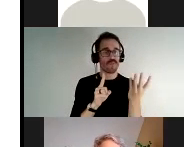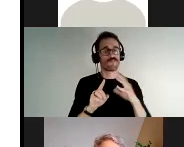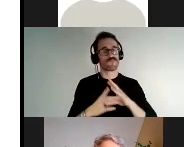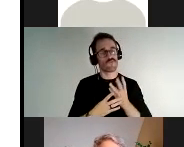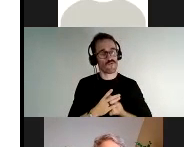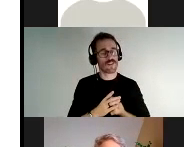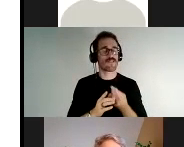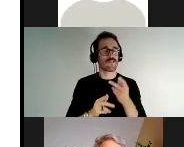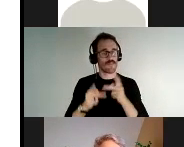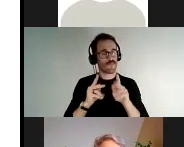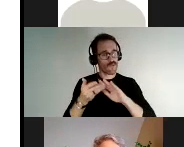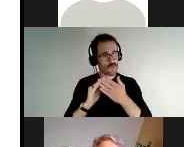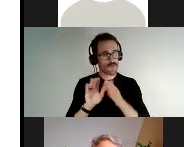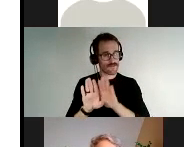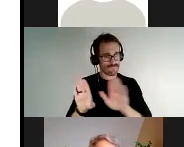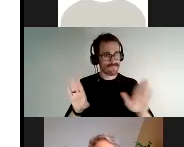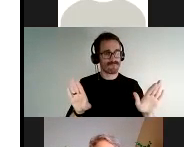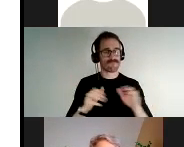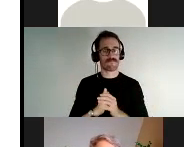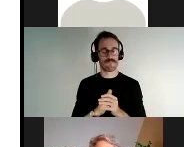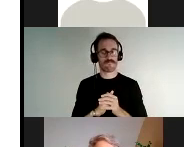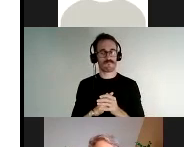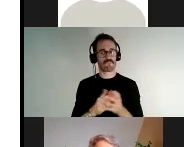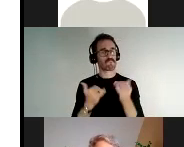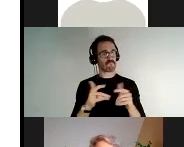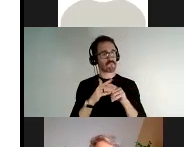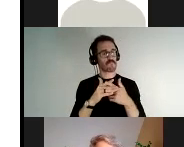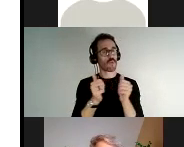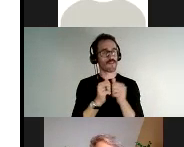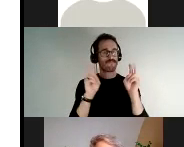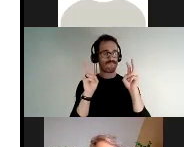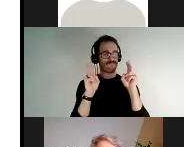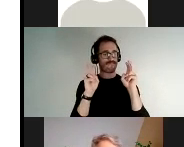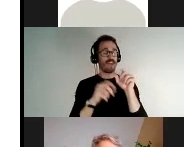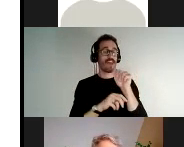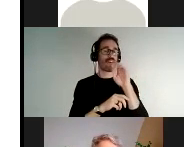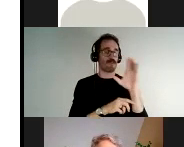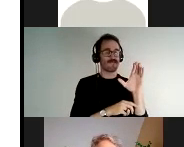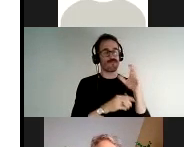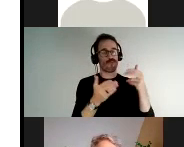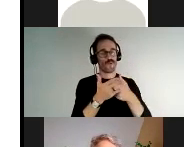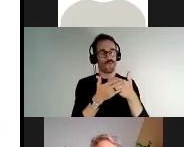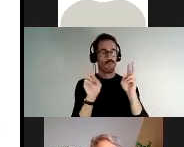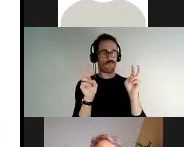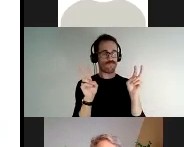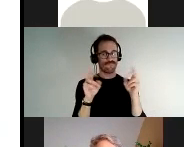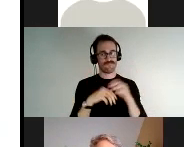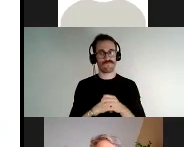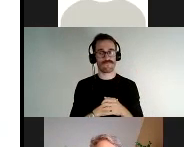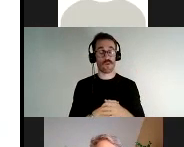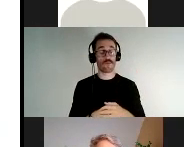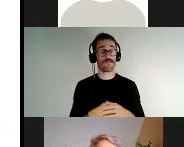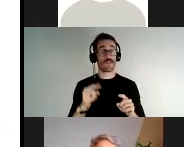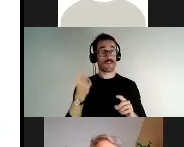So let's start through the alphabet soup quickly. So the 2S stands for